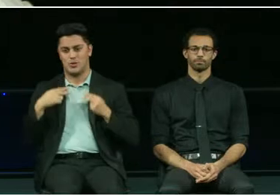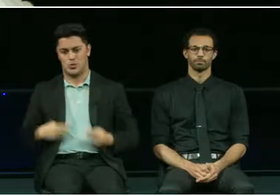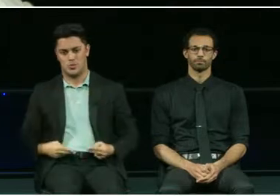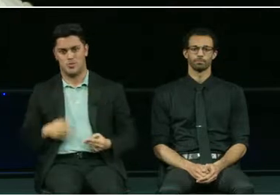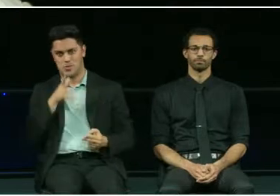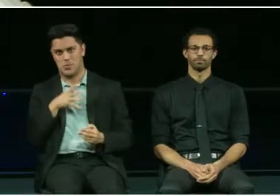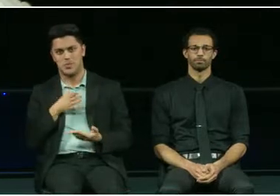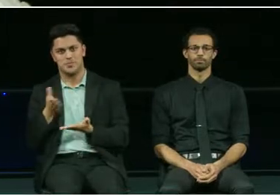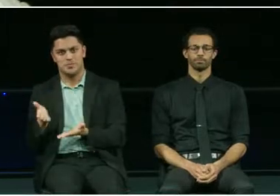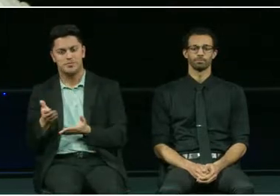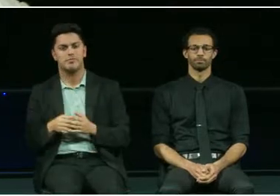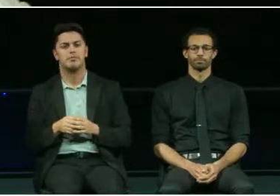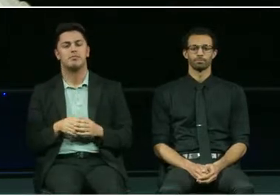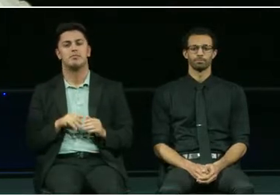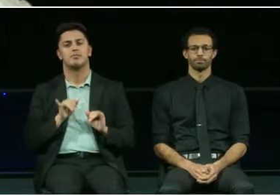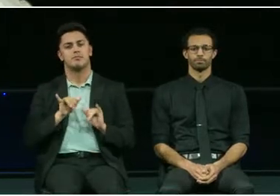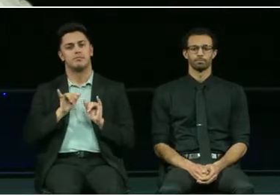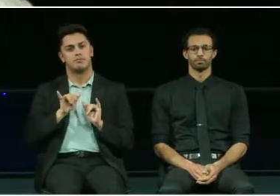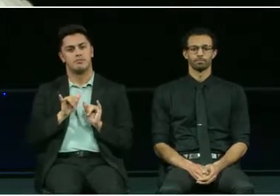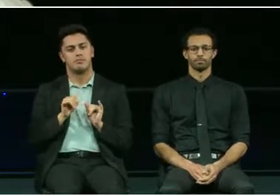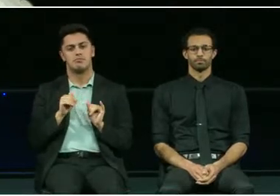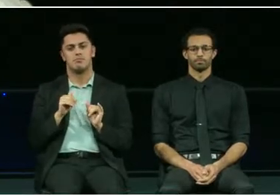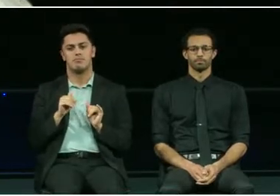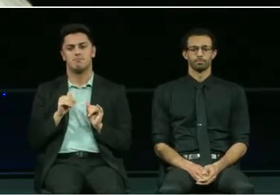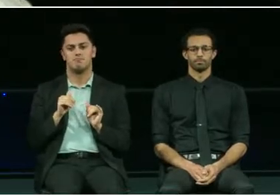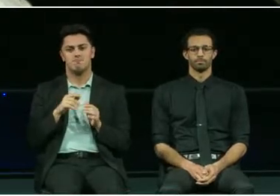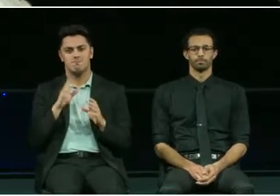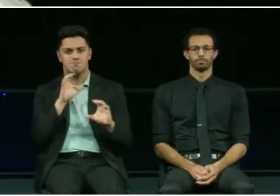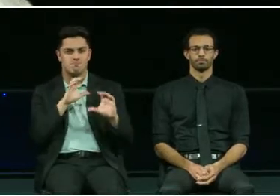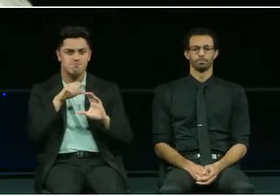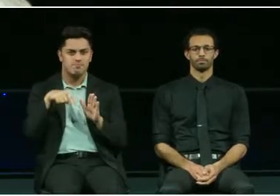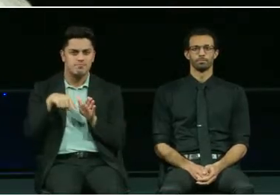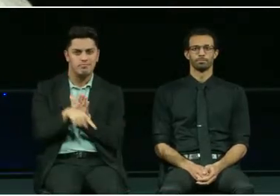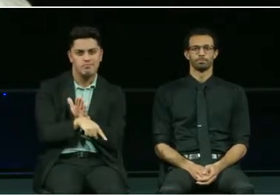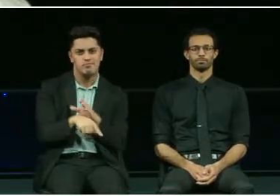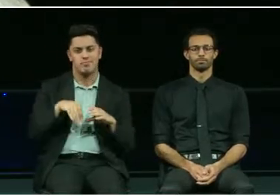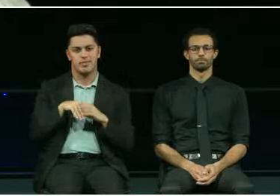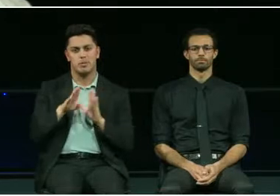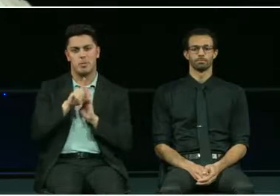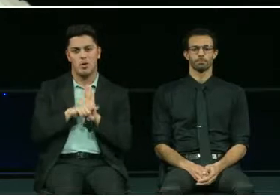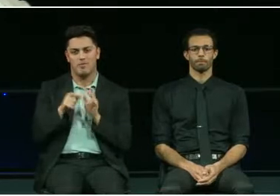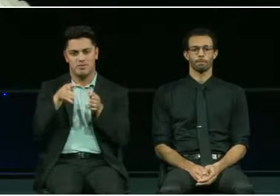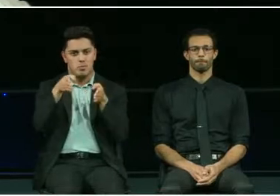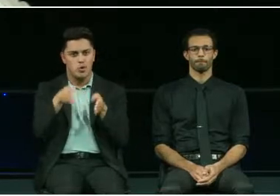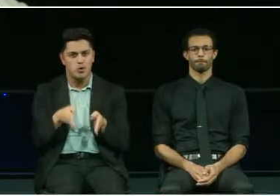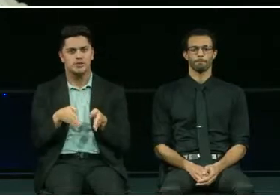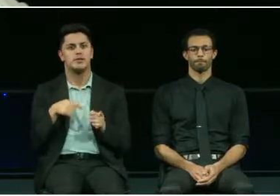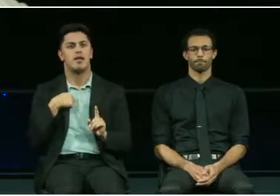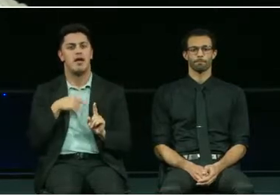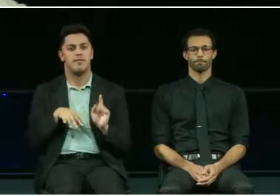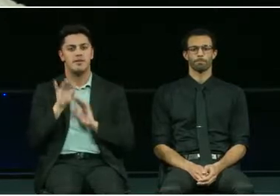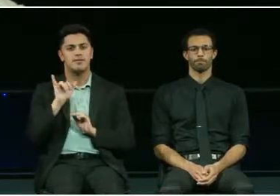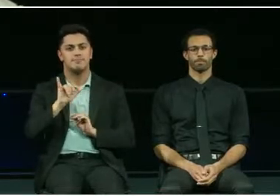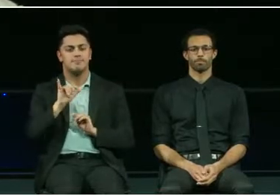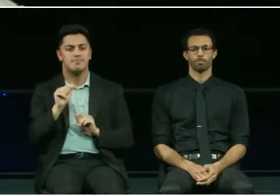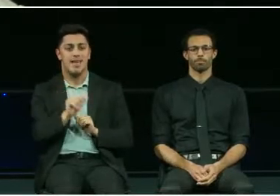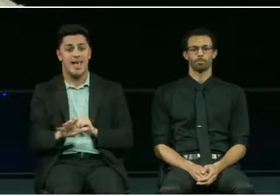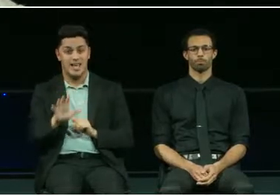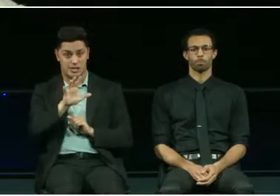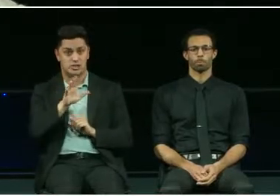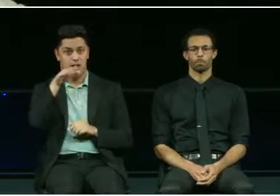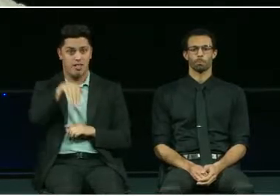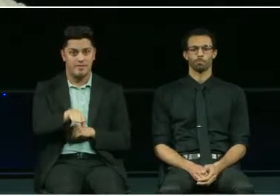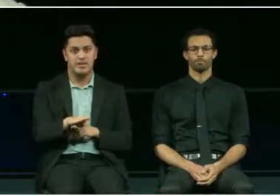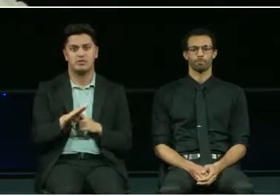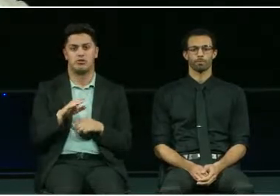being. So that made me to sort of explore deeper into the background of the subject. And that's when I realized that the Asian elephants are endangered,